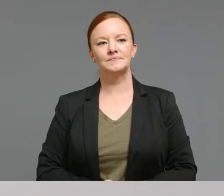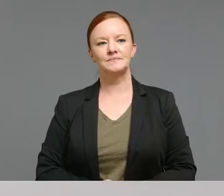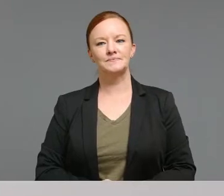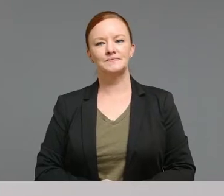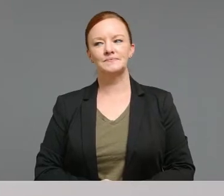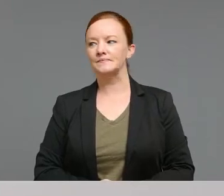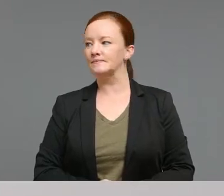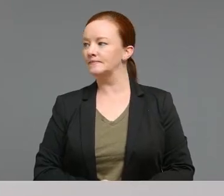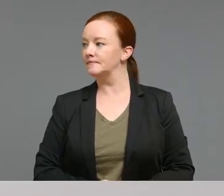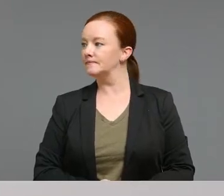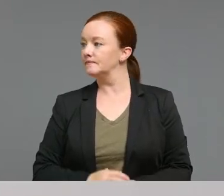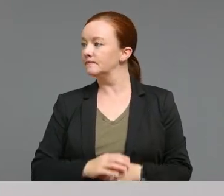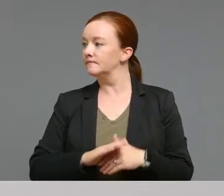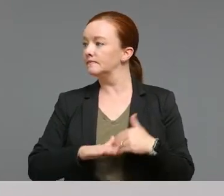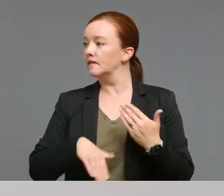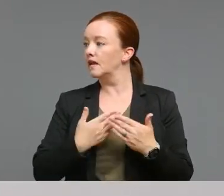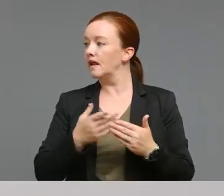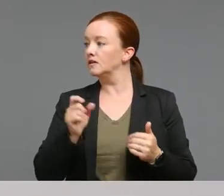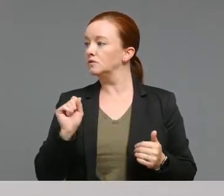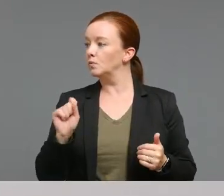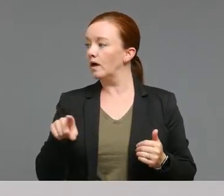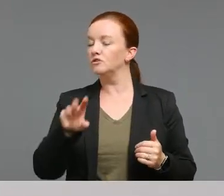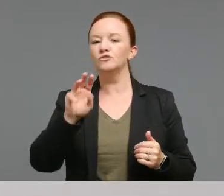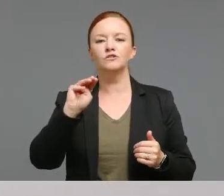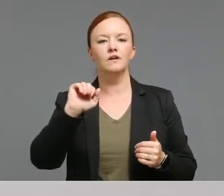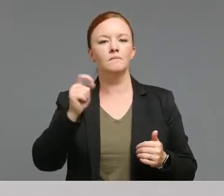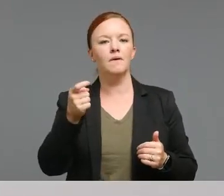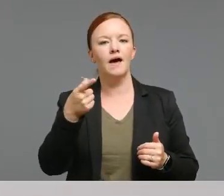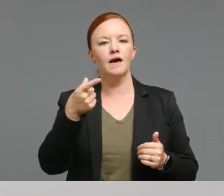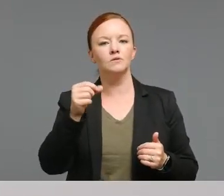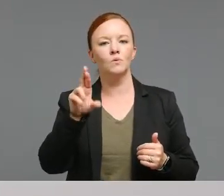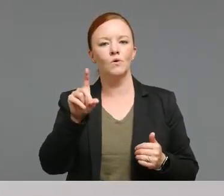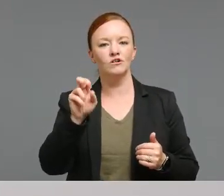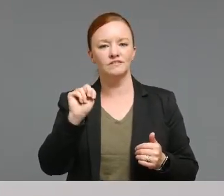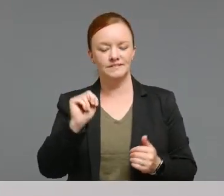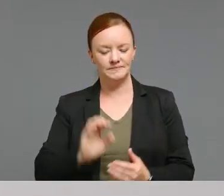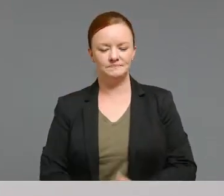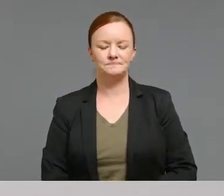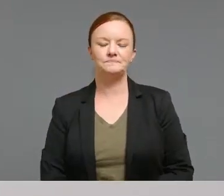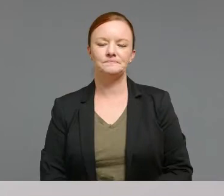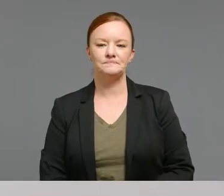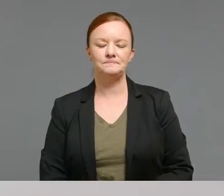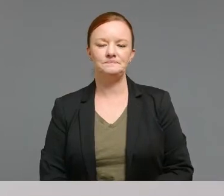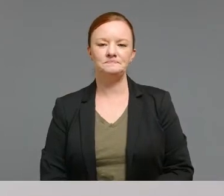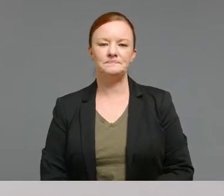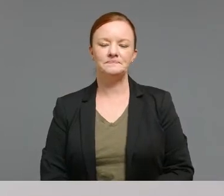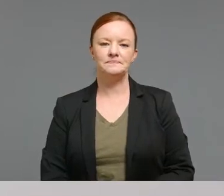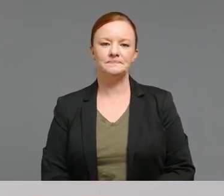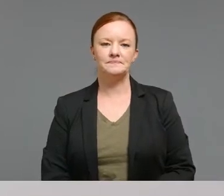That might be it. Okay, we'll go to Max Gordon. Hi.